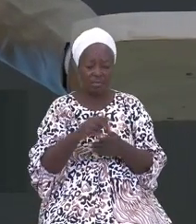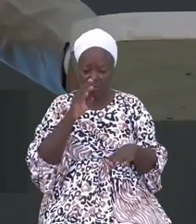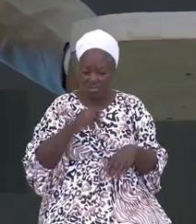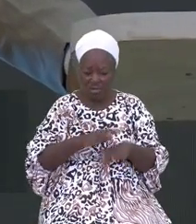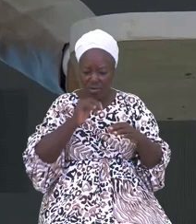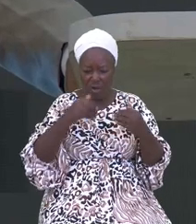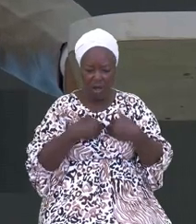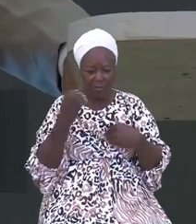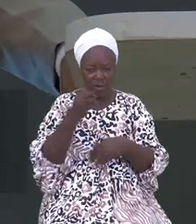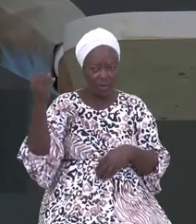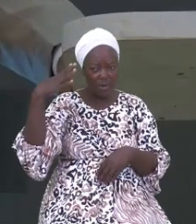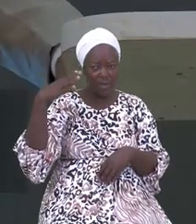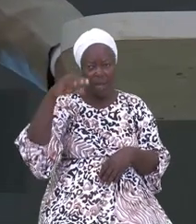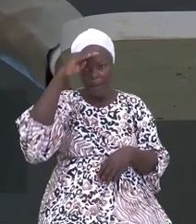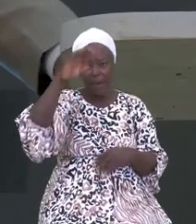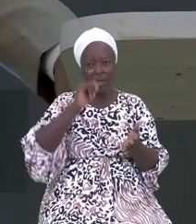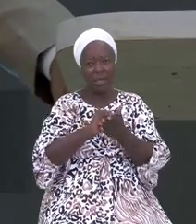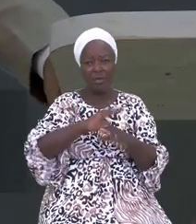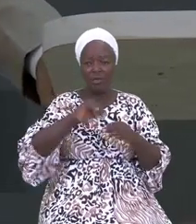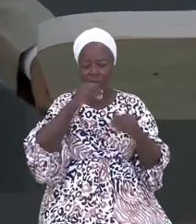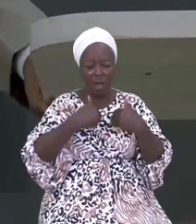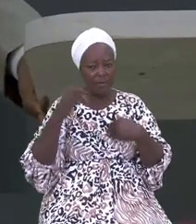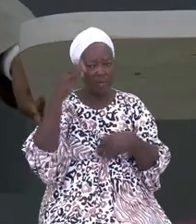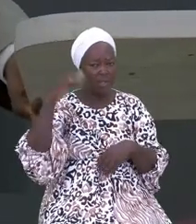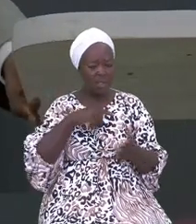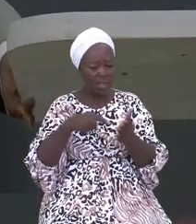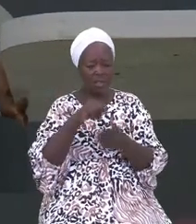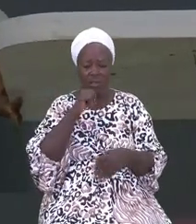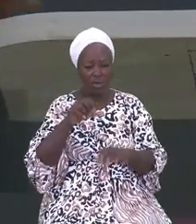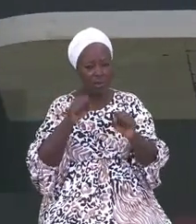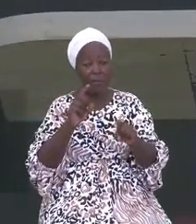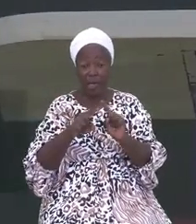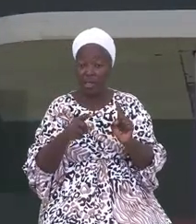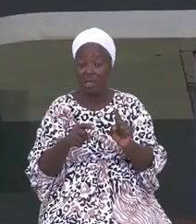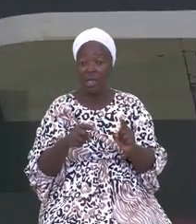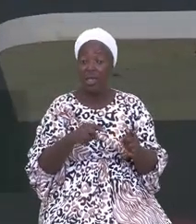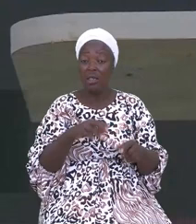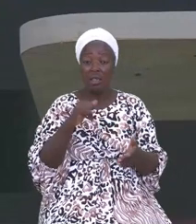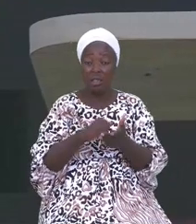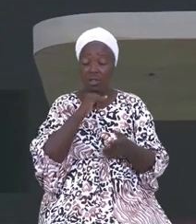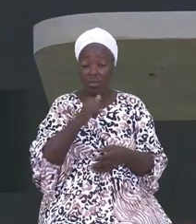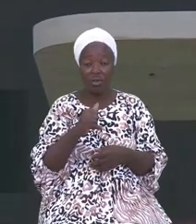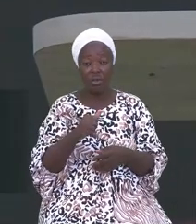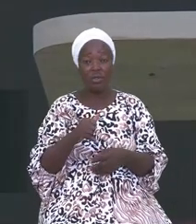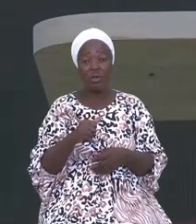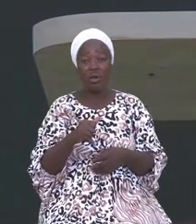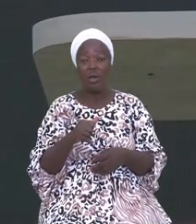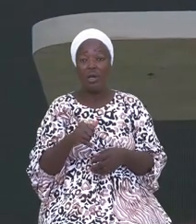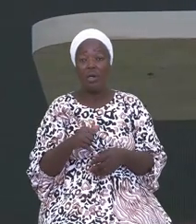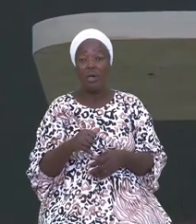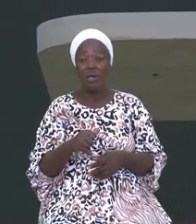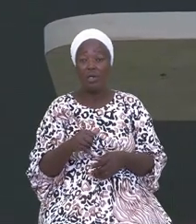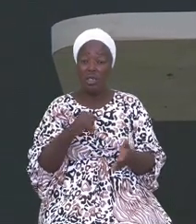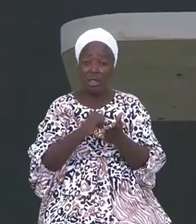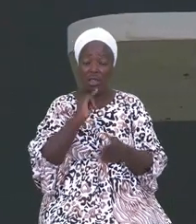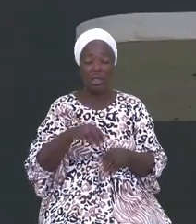graceless, this is impossible, but not with God. For with God in your life, in